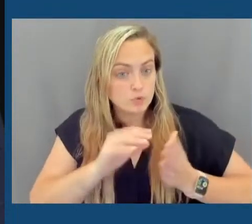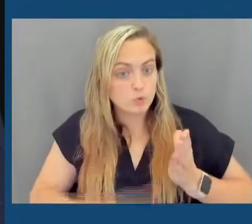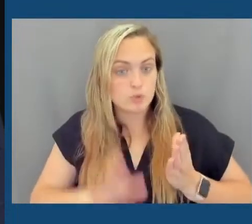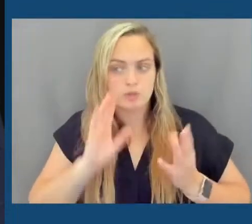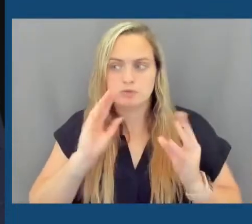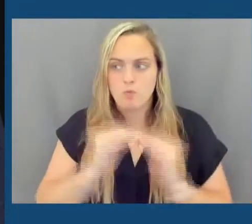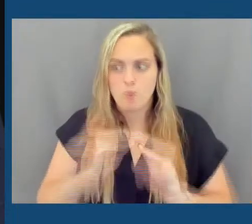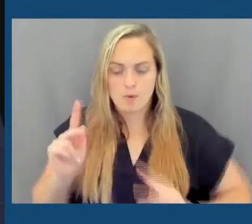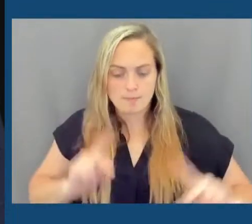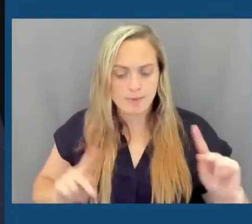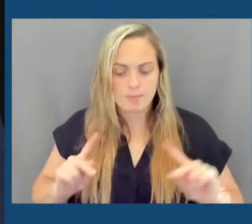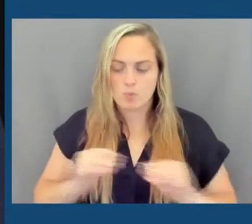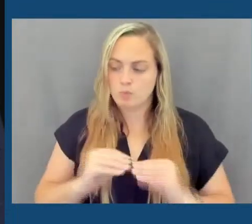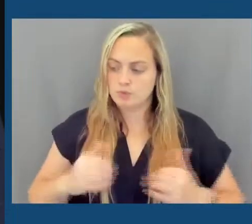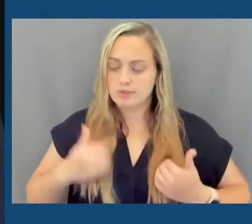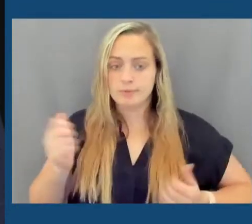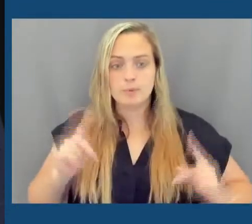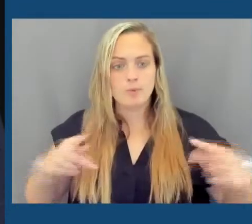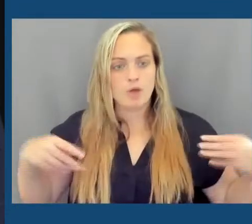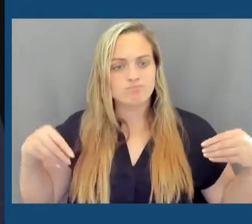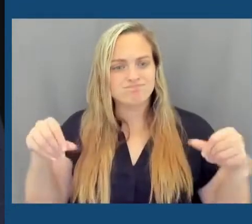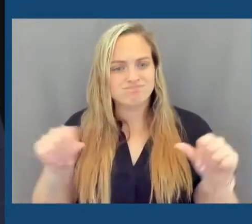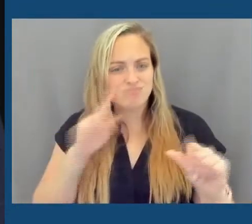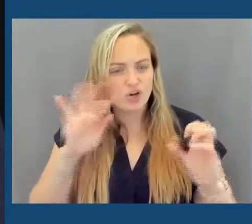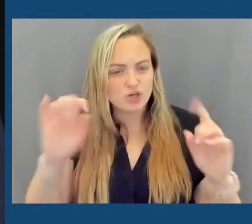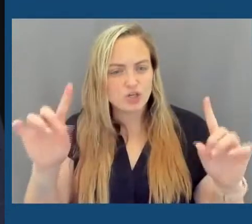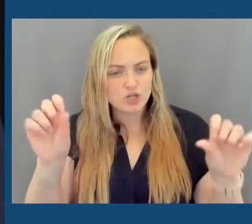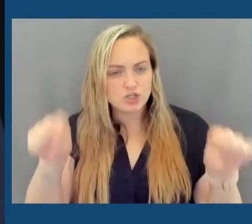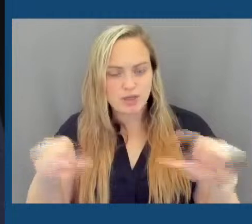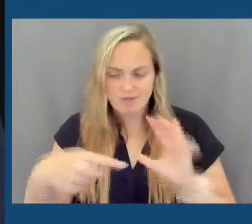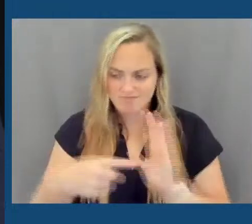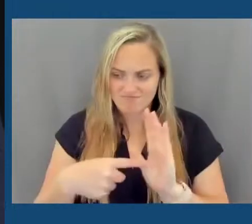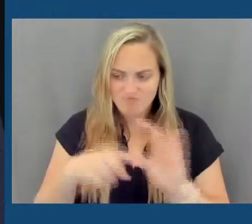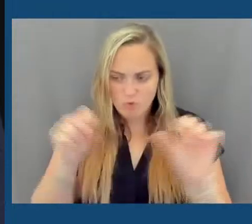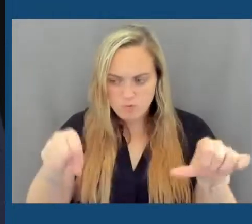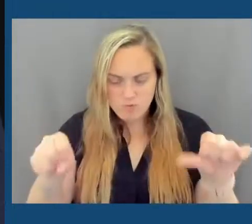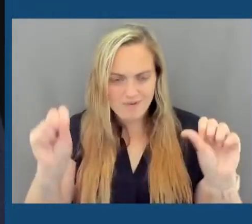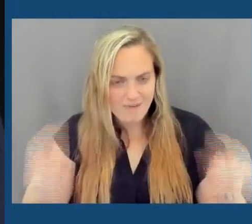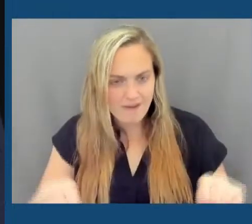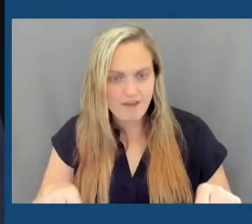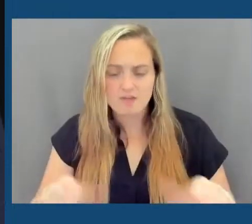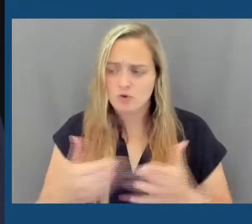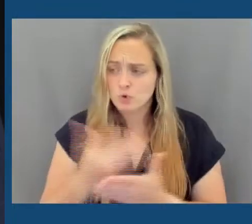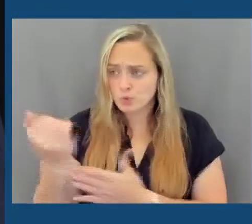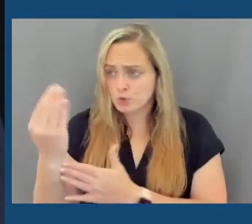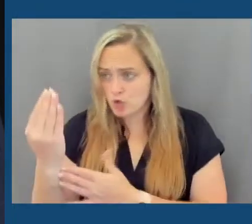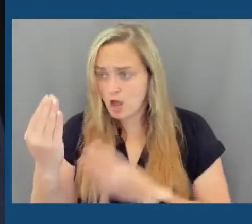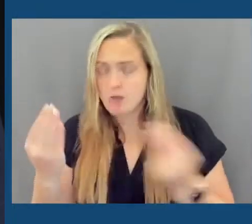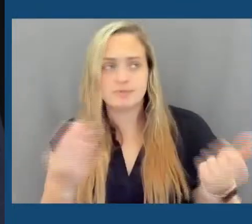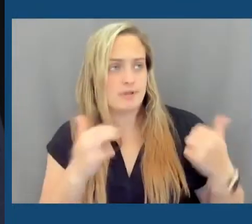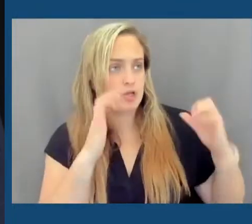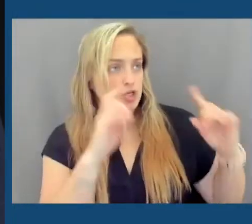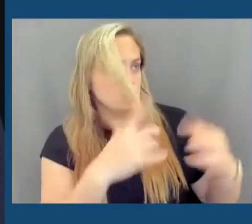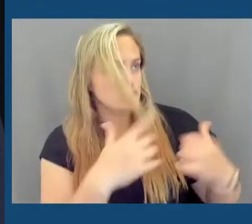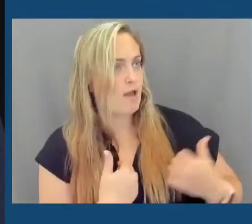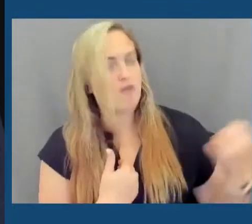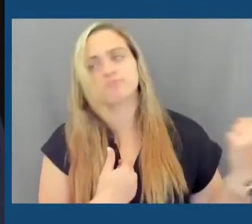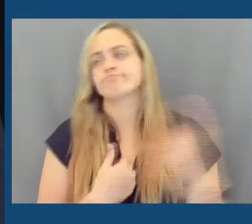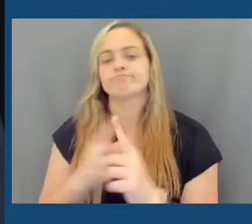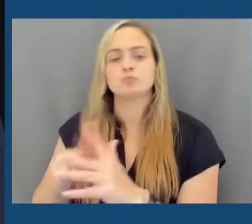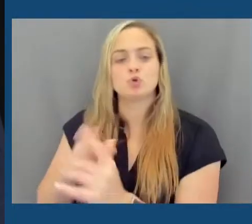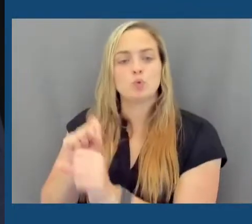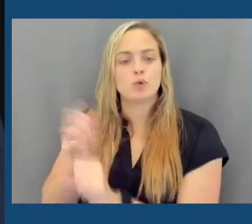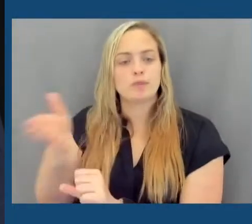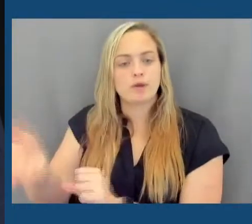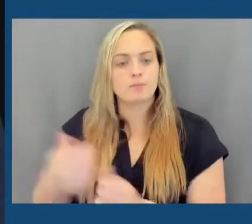people, more young people can get their educations, afford to be part of that pipeline of new jobs that are being created. And we're investing